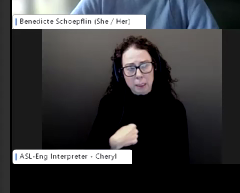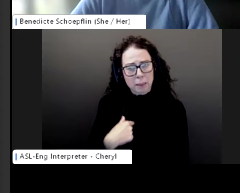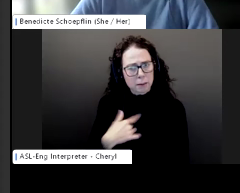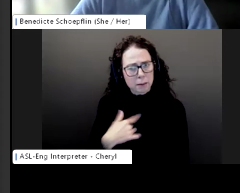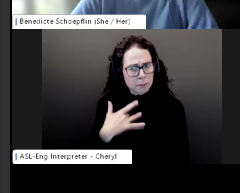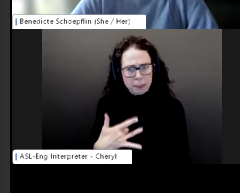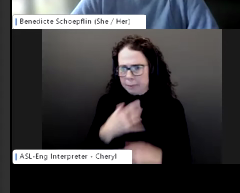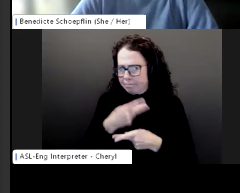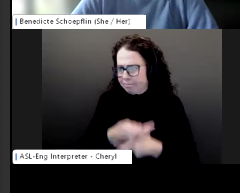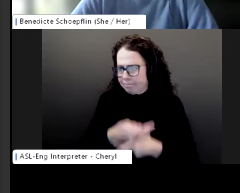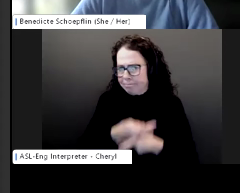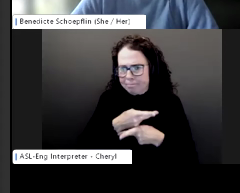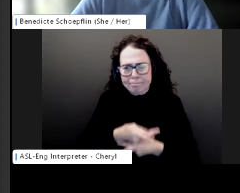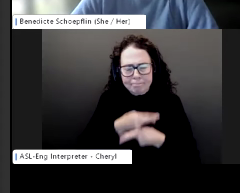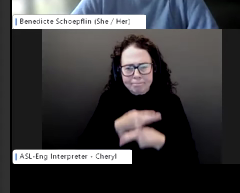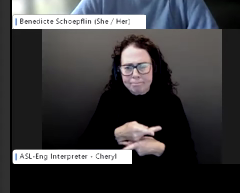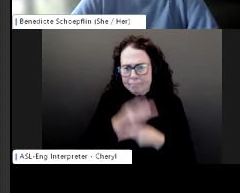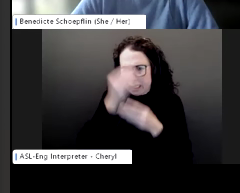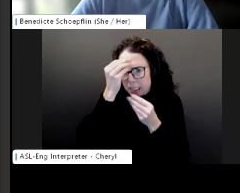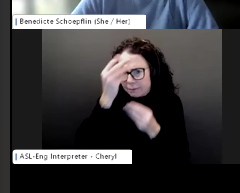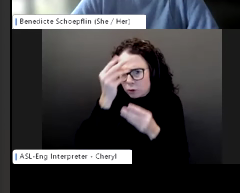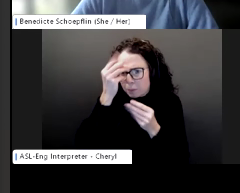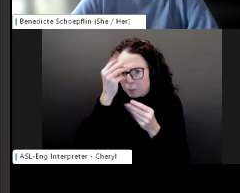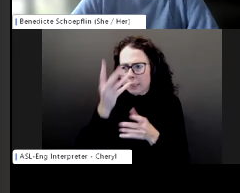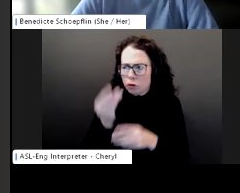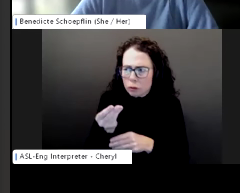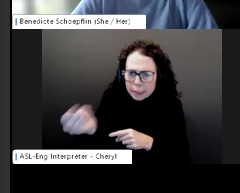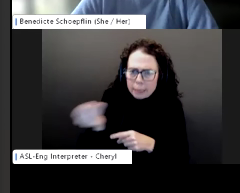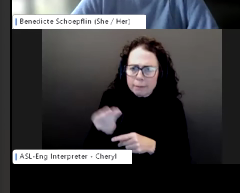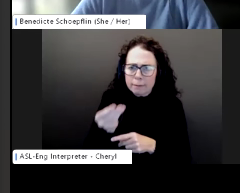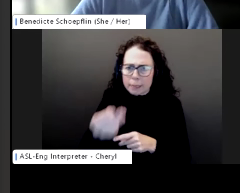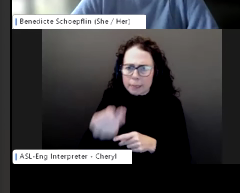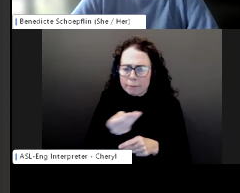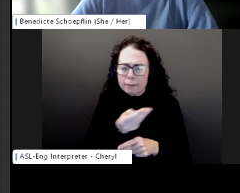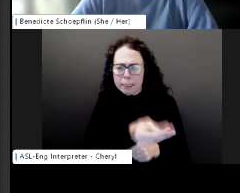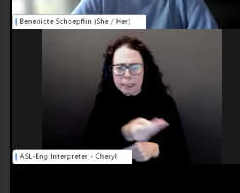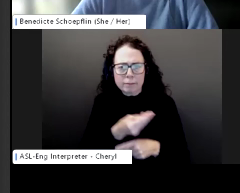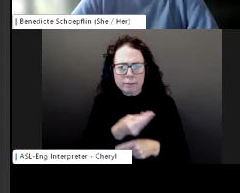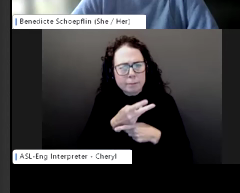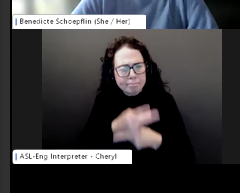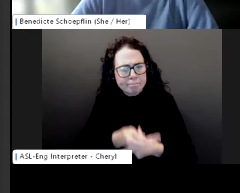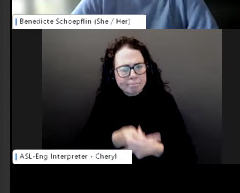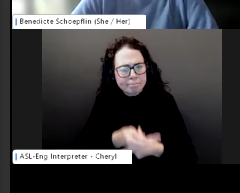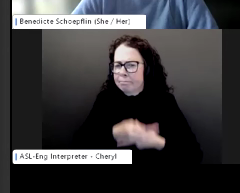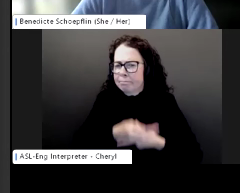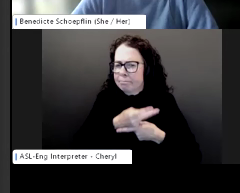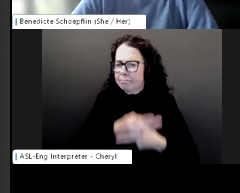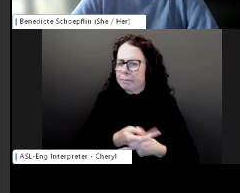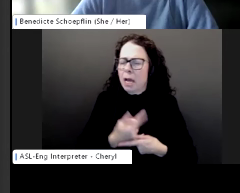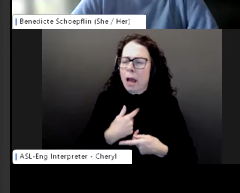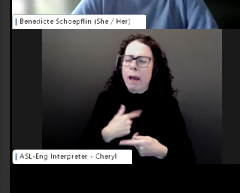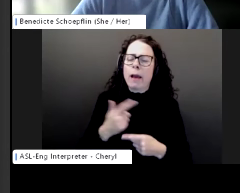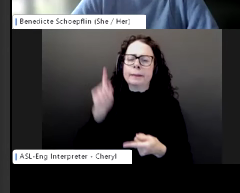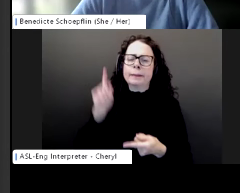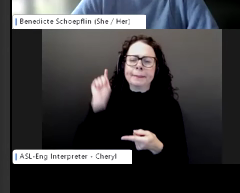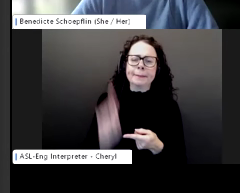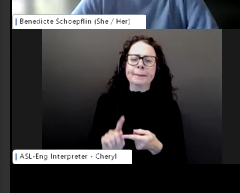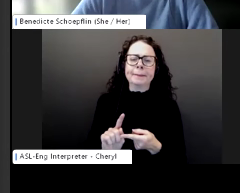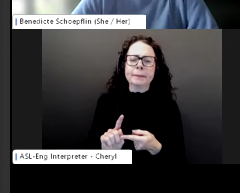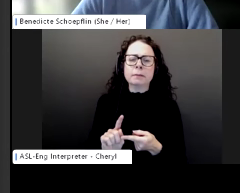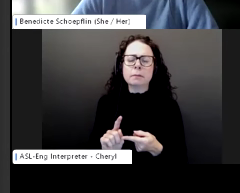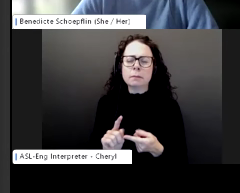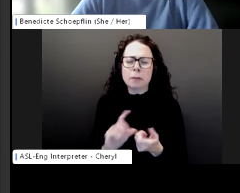I share my personal information with, and I try to come up with ways to not hand